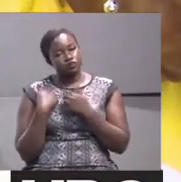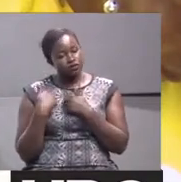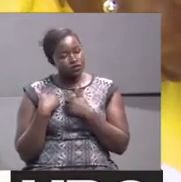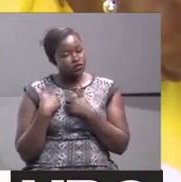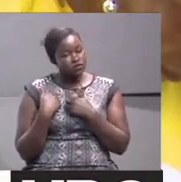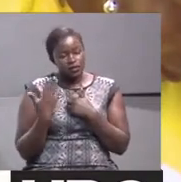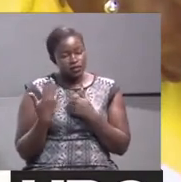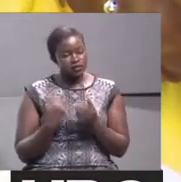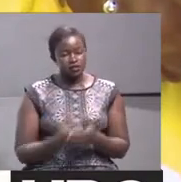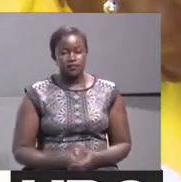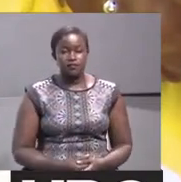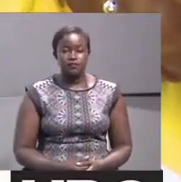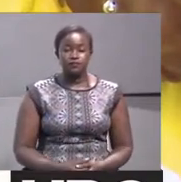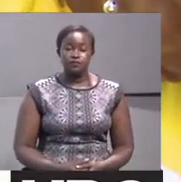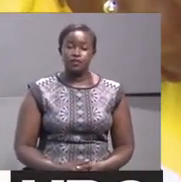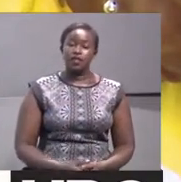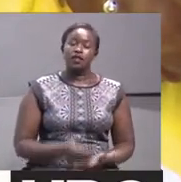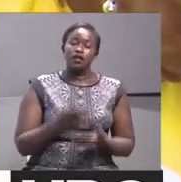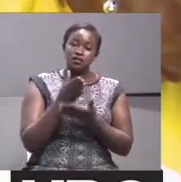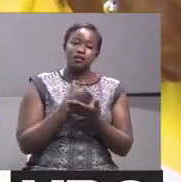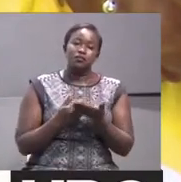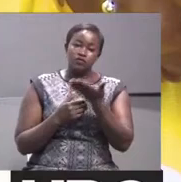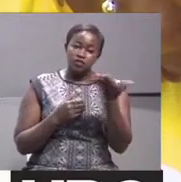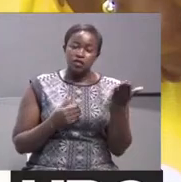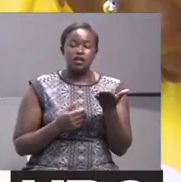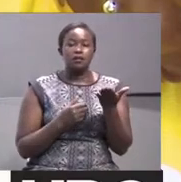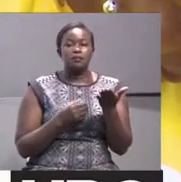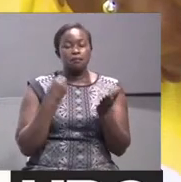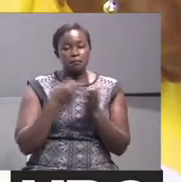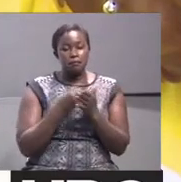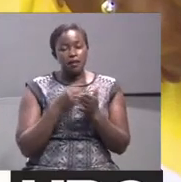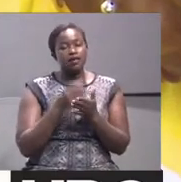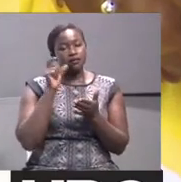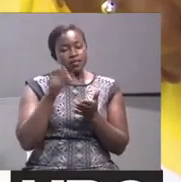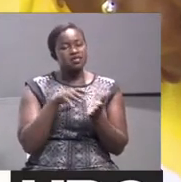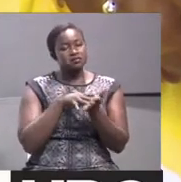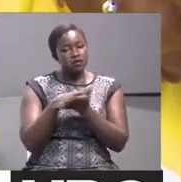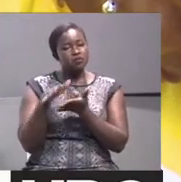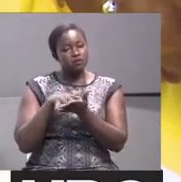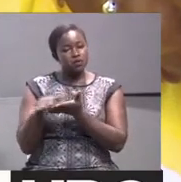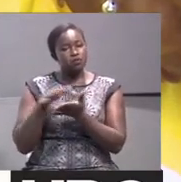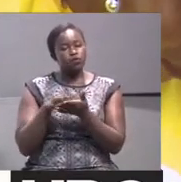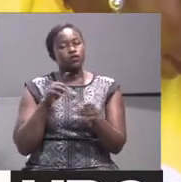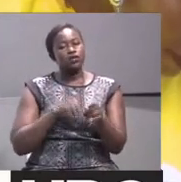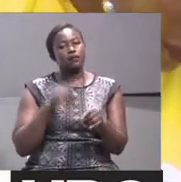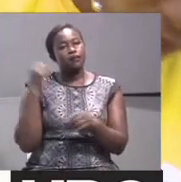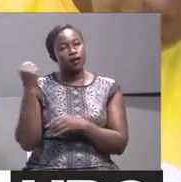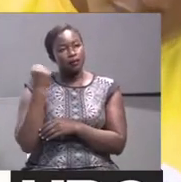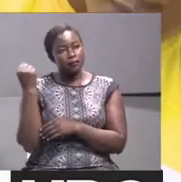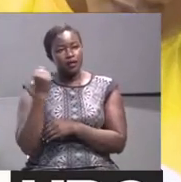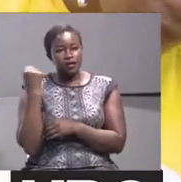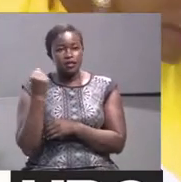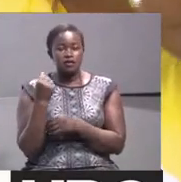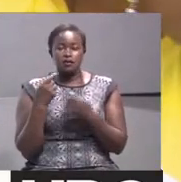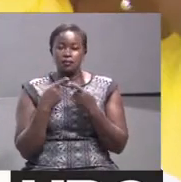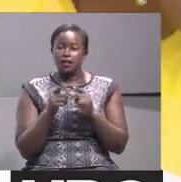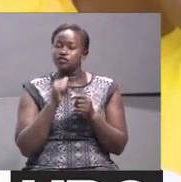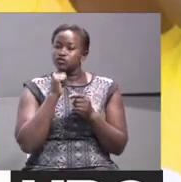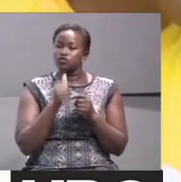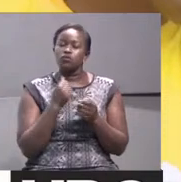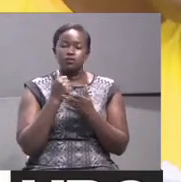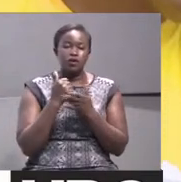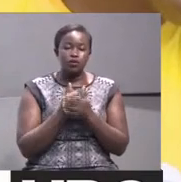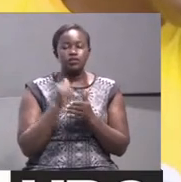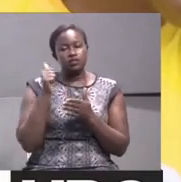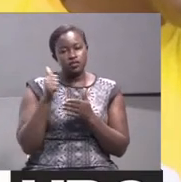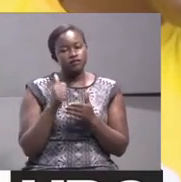responsibilities. Some of them invested a lot in the campaigns, but not that we want